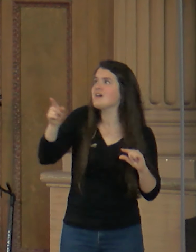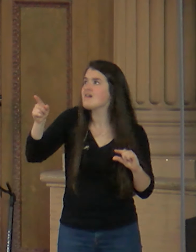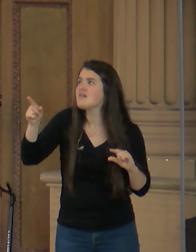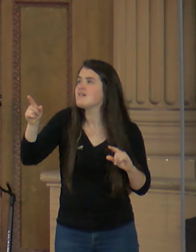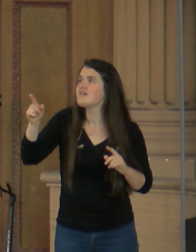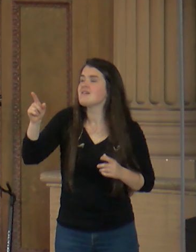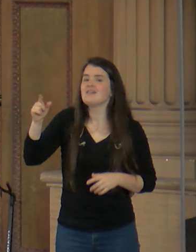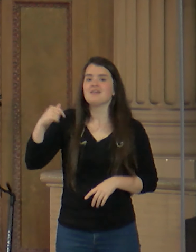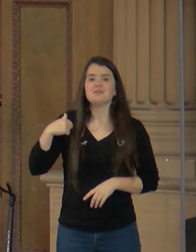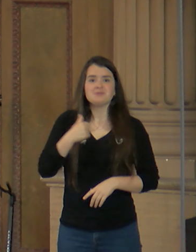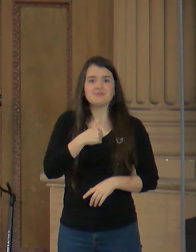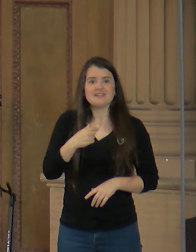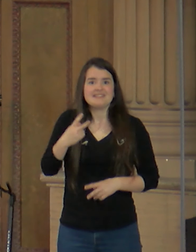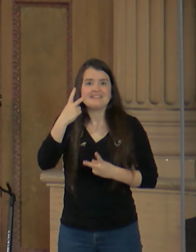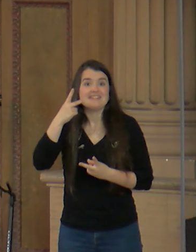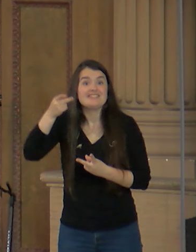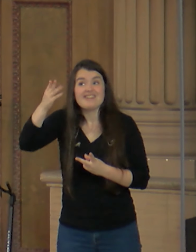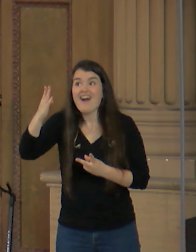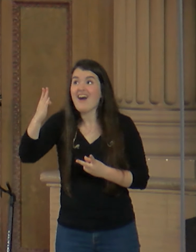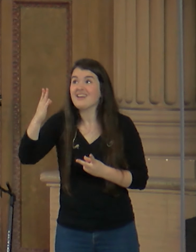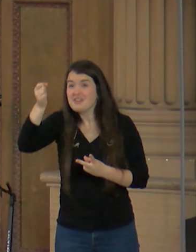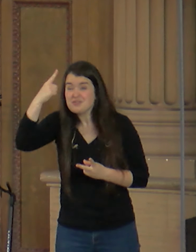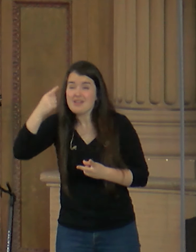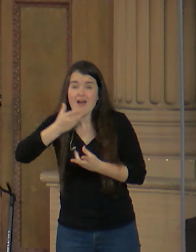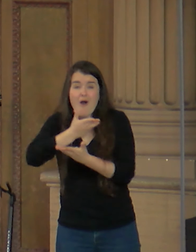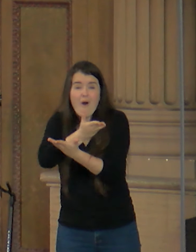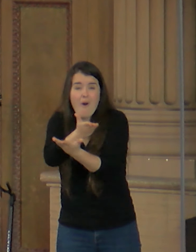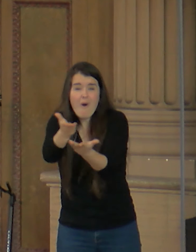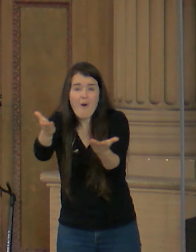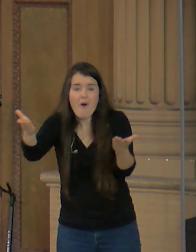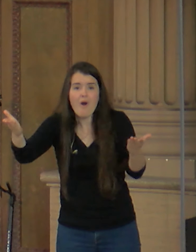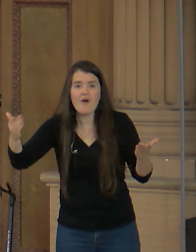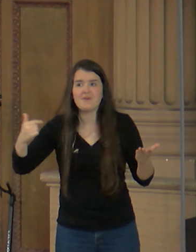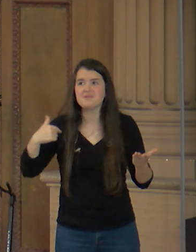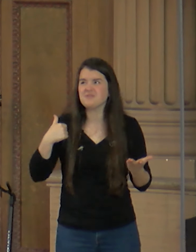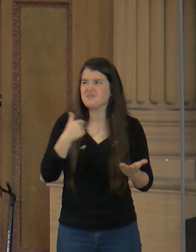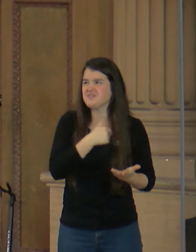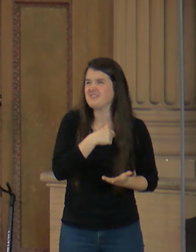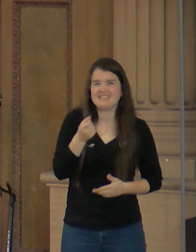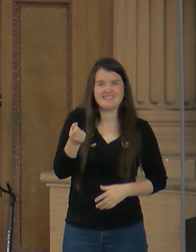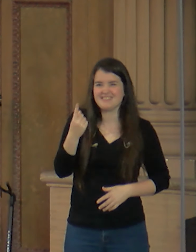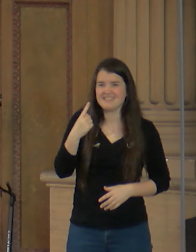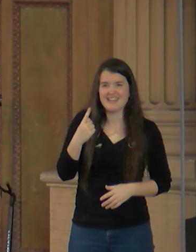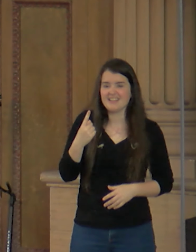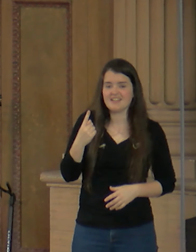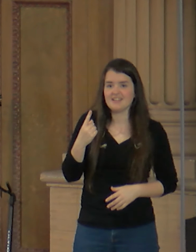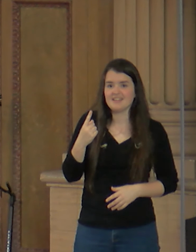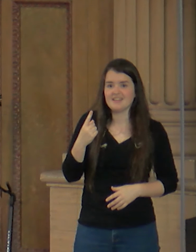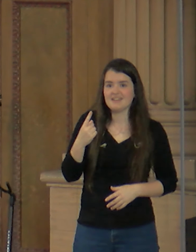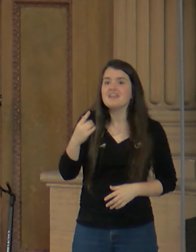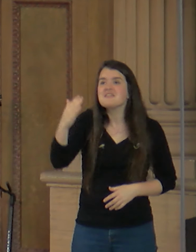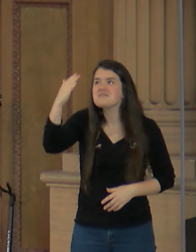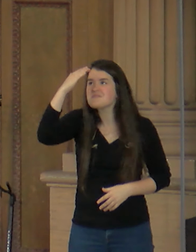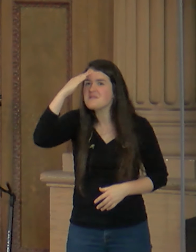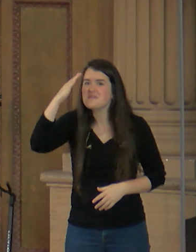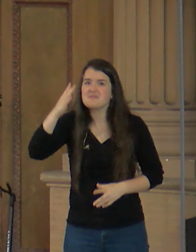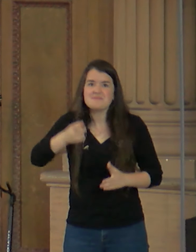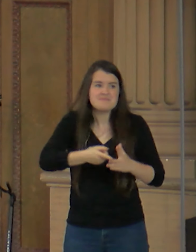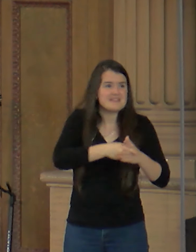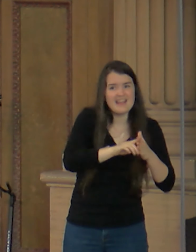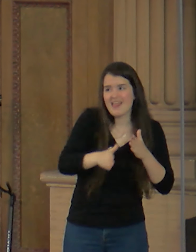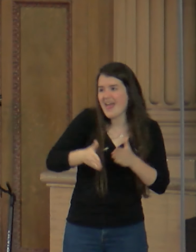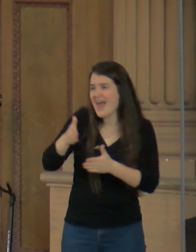understand that God does understand things that we can't understand. He can tell the end from the beginning. He knows